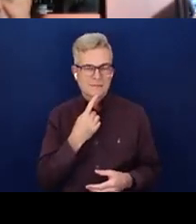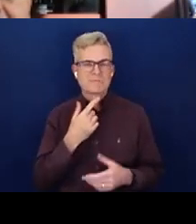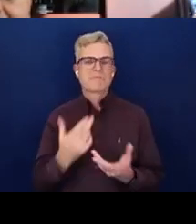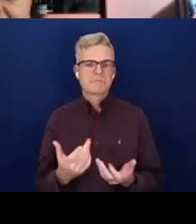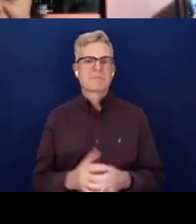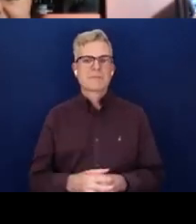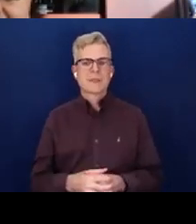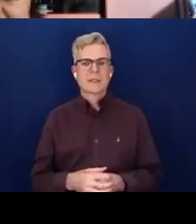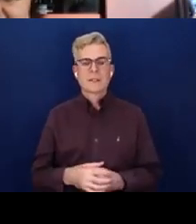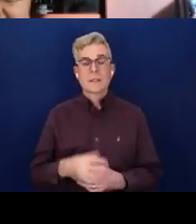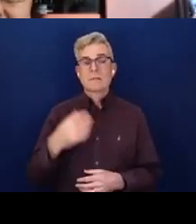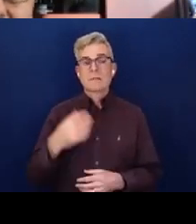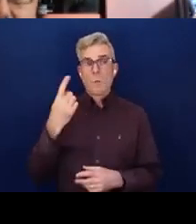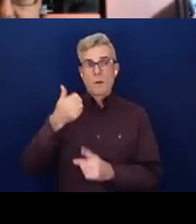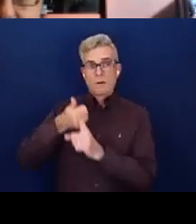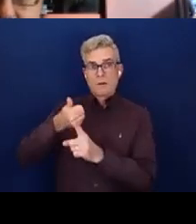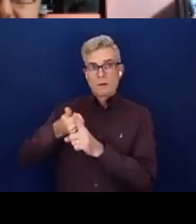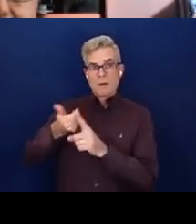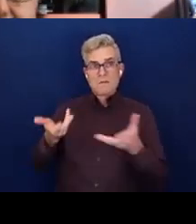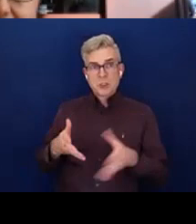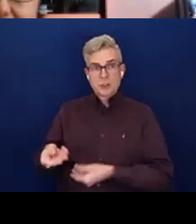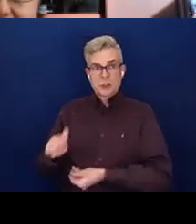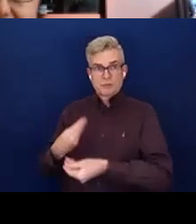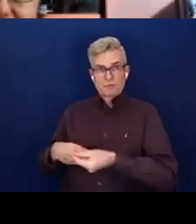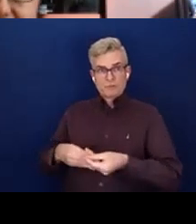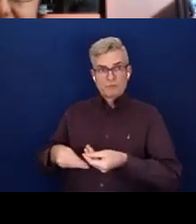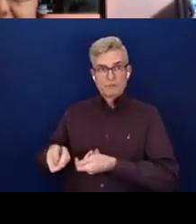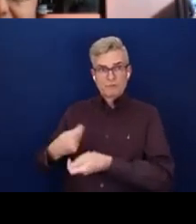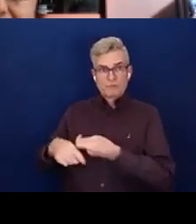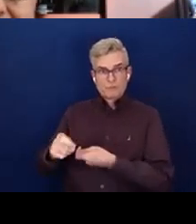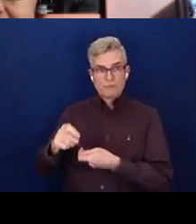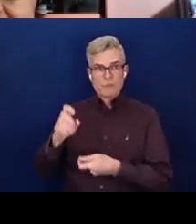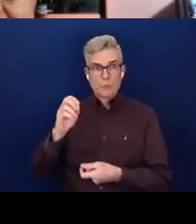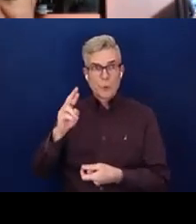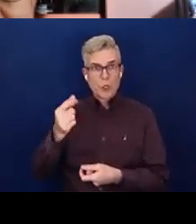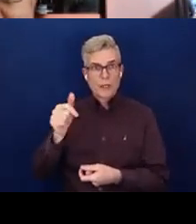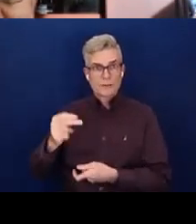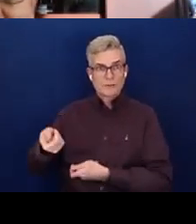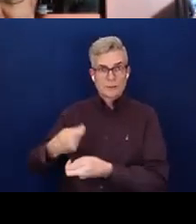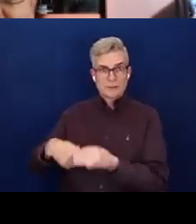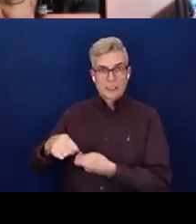Someone who is a transplant has an organ transplant